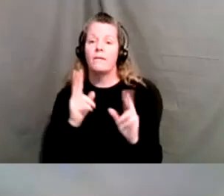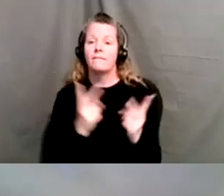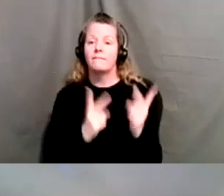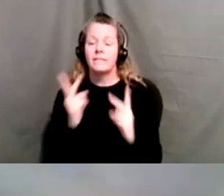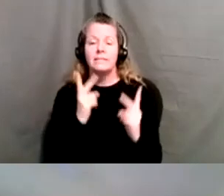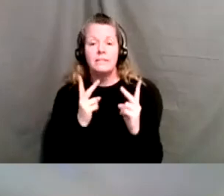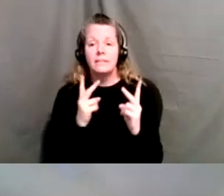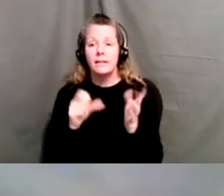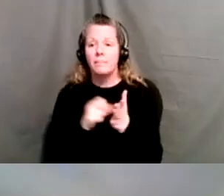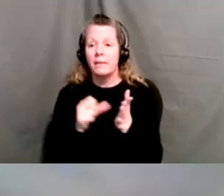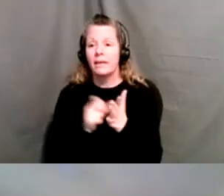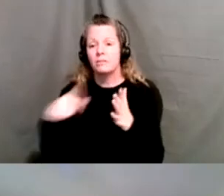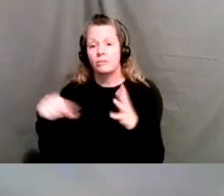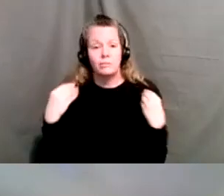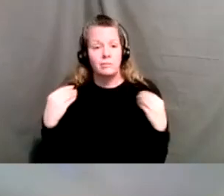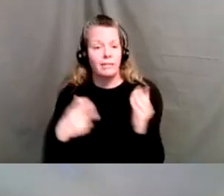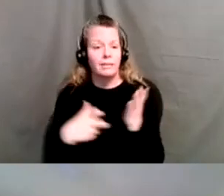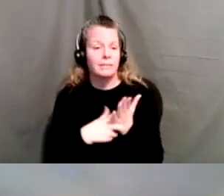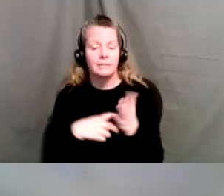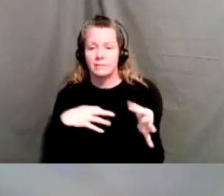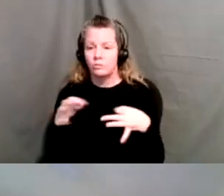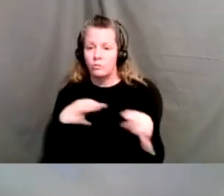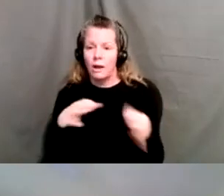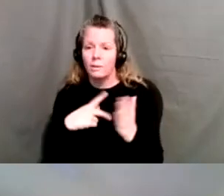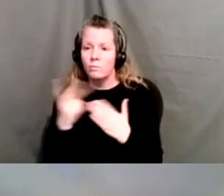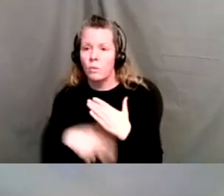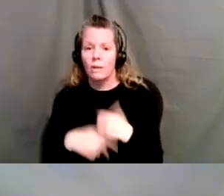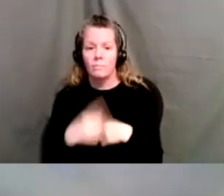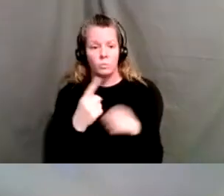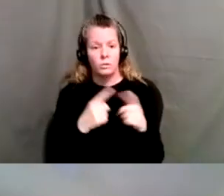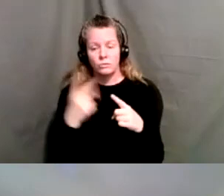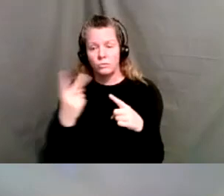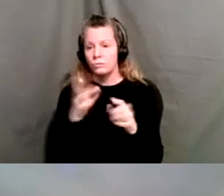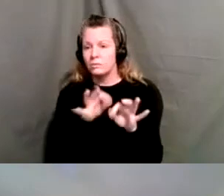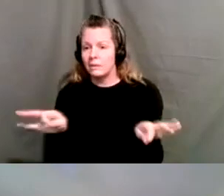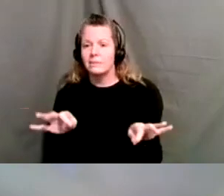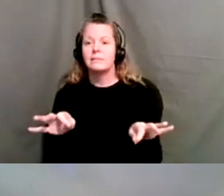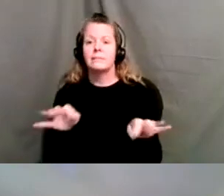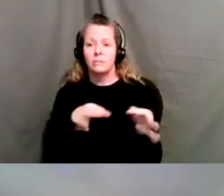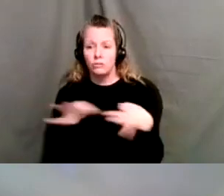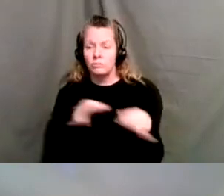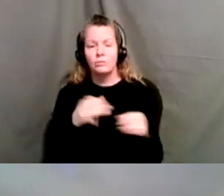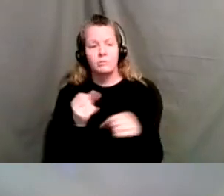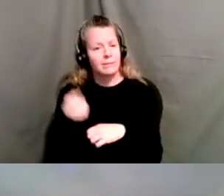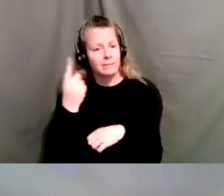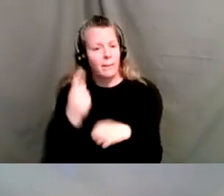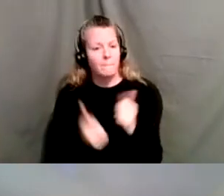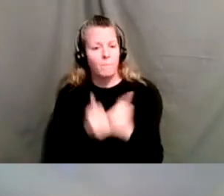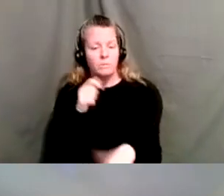or, describing your programs, 1 to 2 sentence descriptions make sense most of the time. But when you're working with